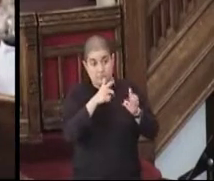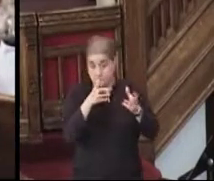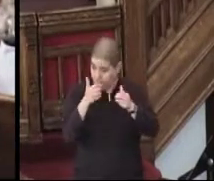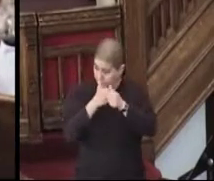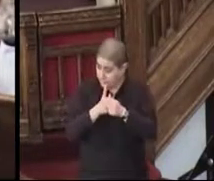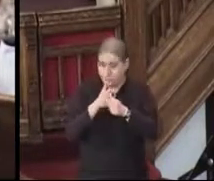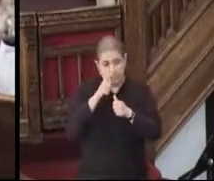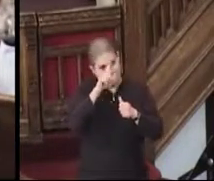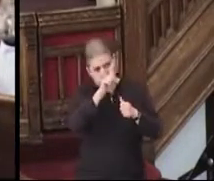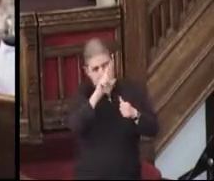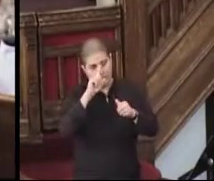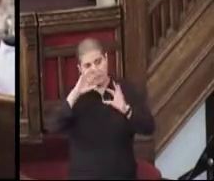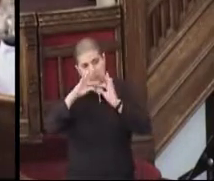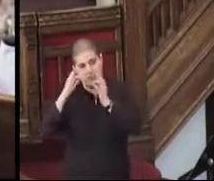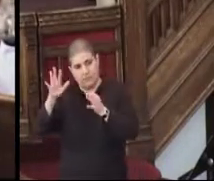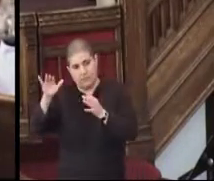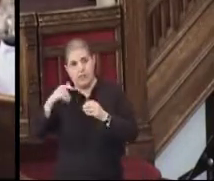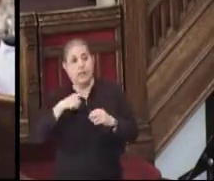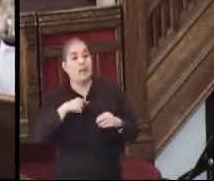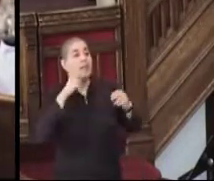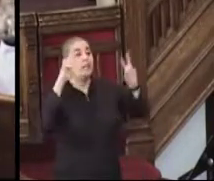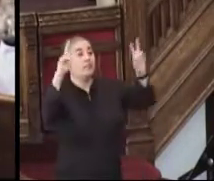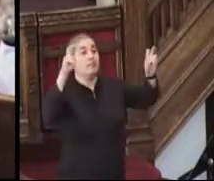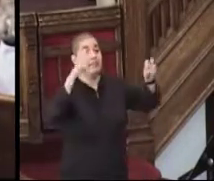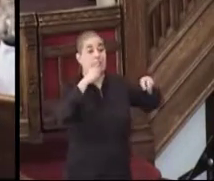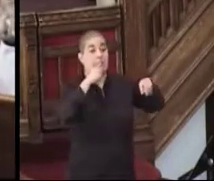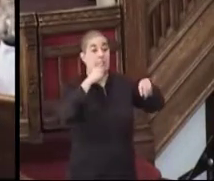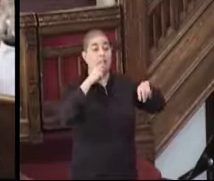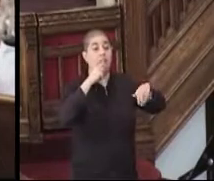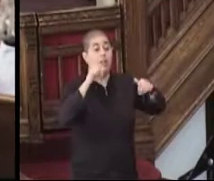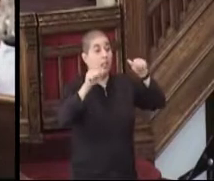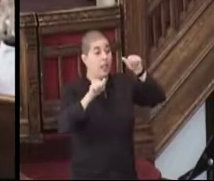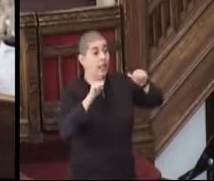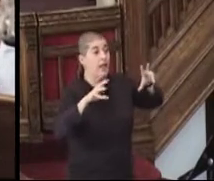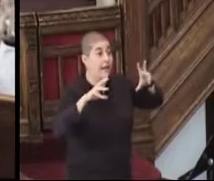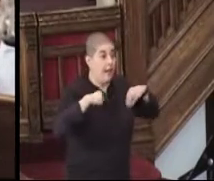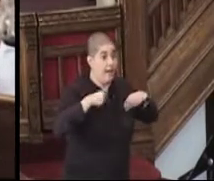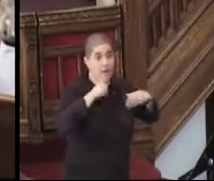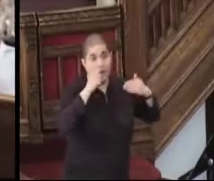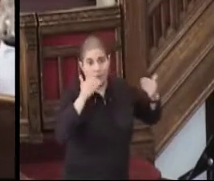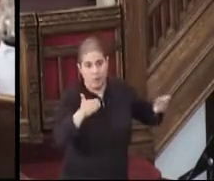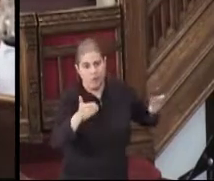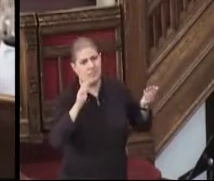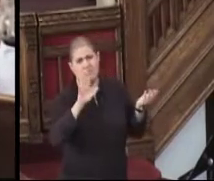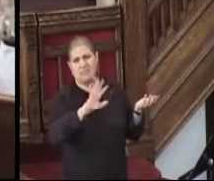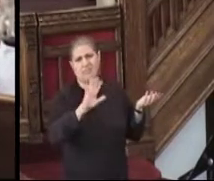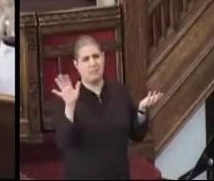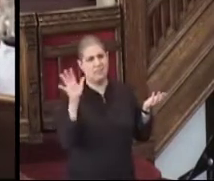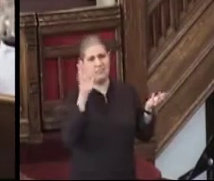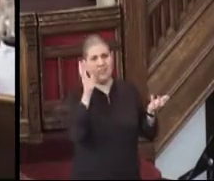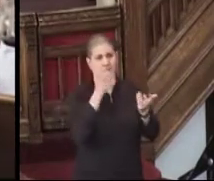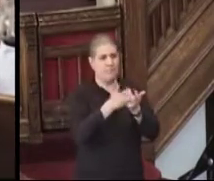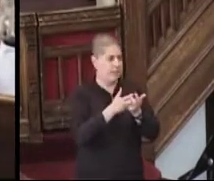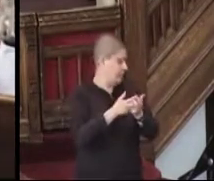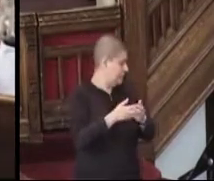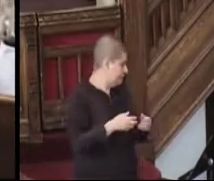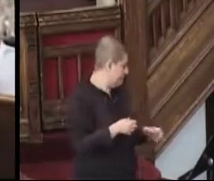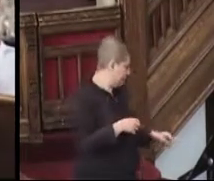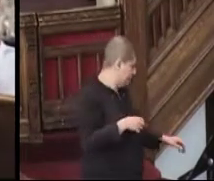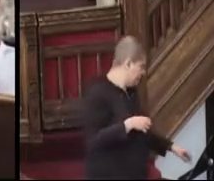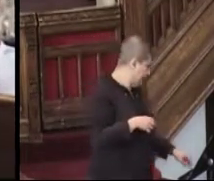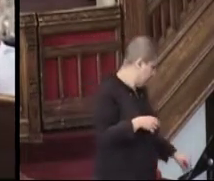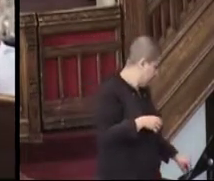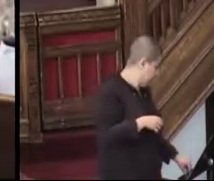Jesus told him, anyone who puts a hand to the plow and then looks back is not fit for the dominion of God. Now, this is